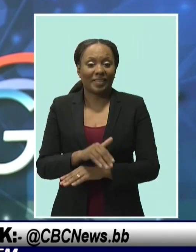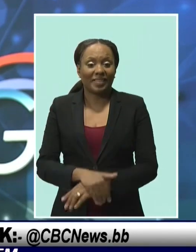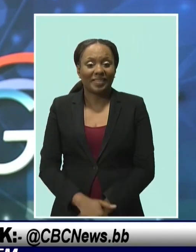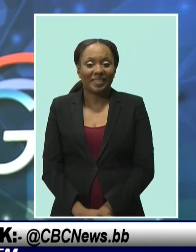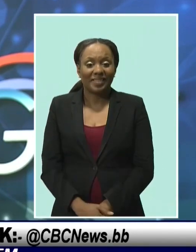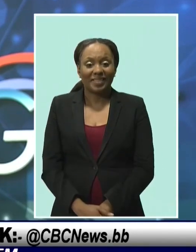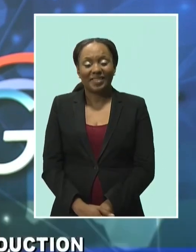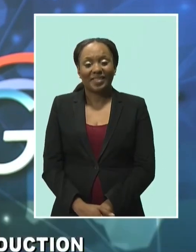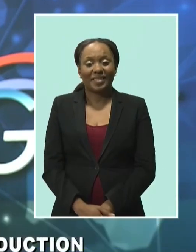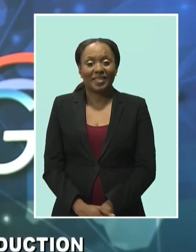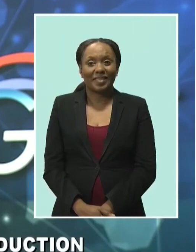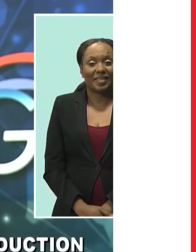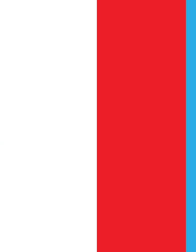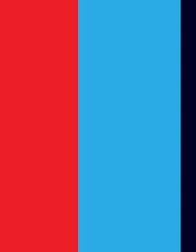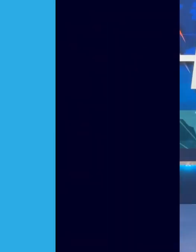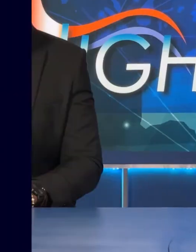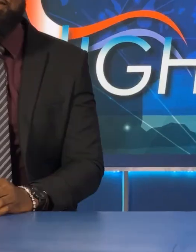Good night.